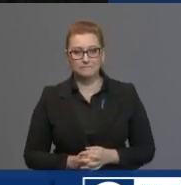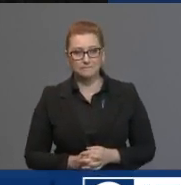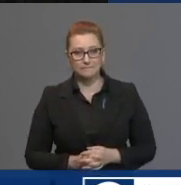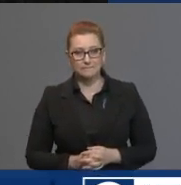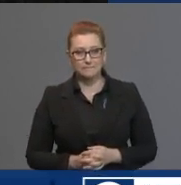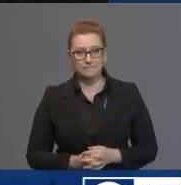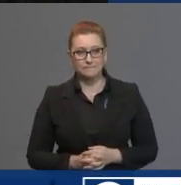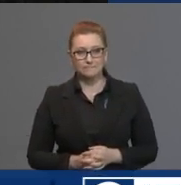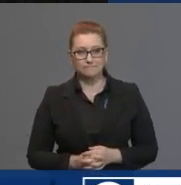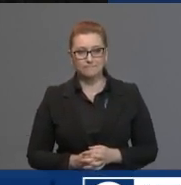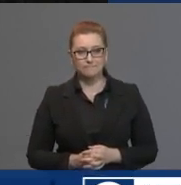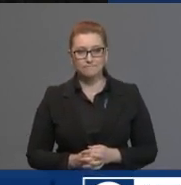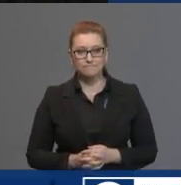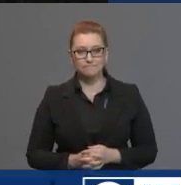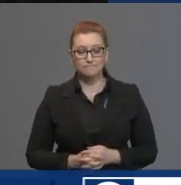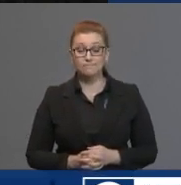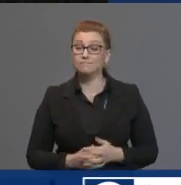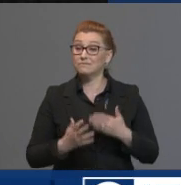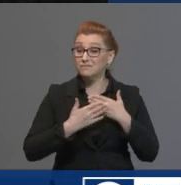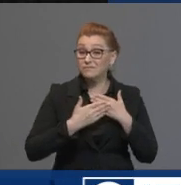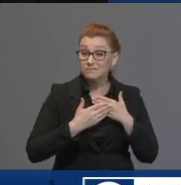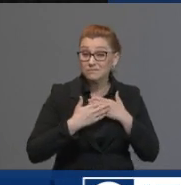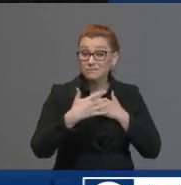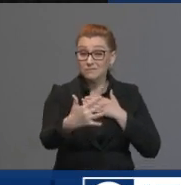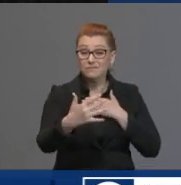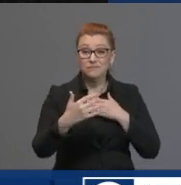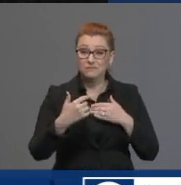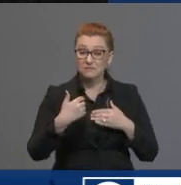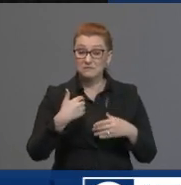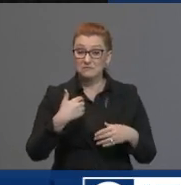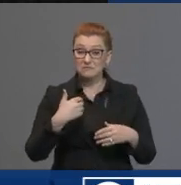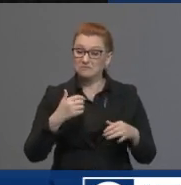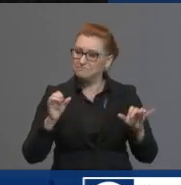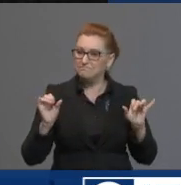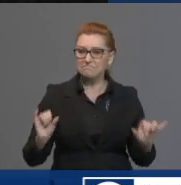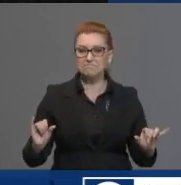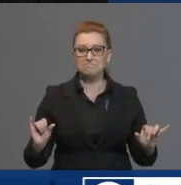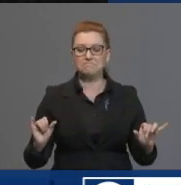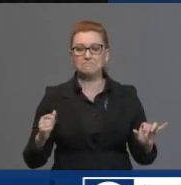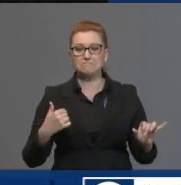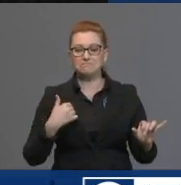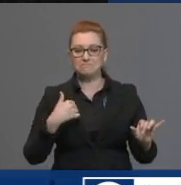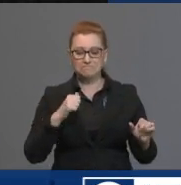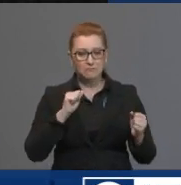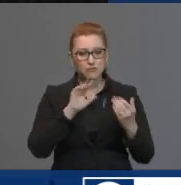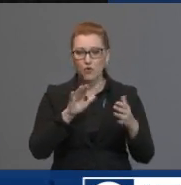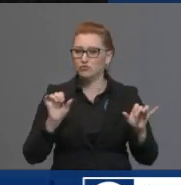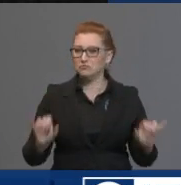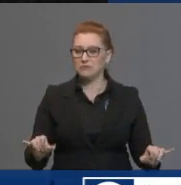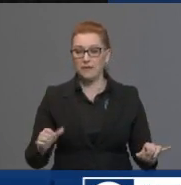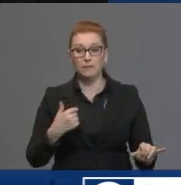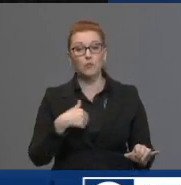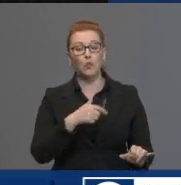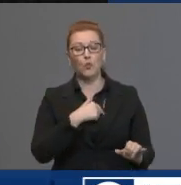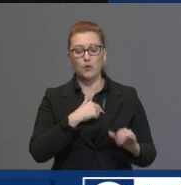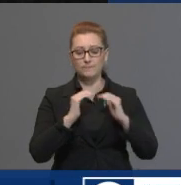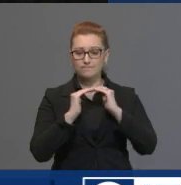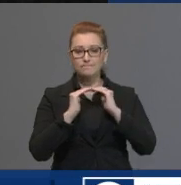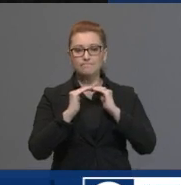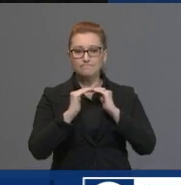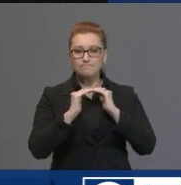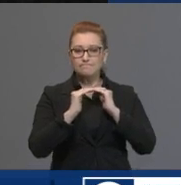Our framework is going to remain the same. We have been calm and steady throughout this. We've taken urgent